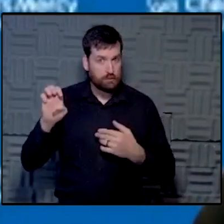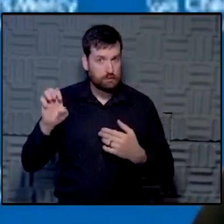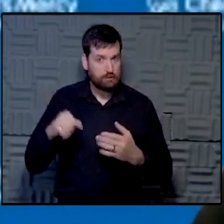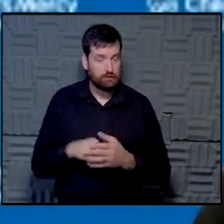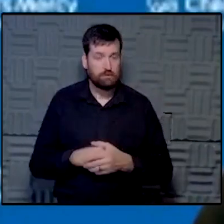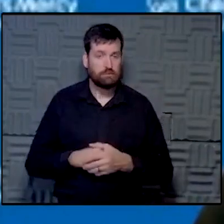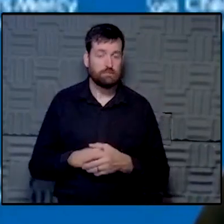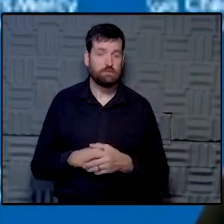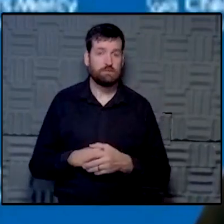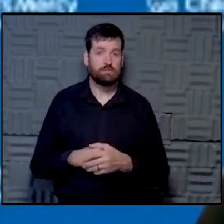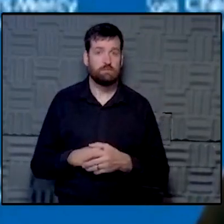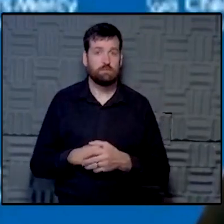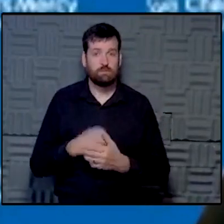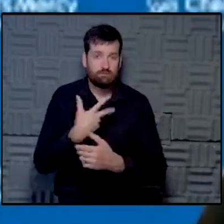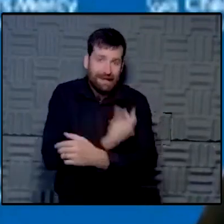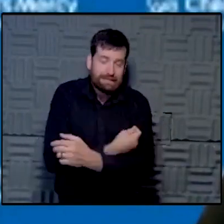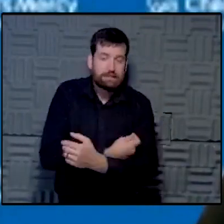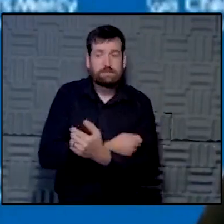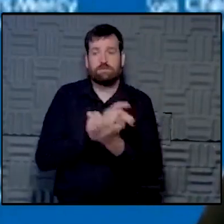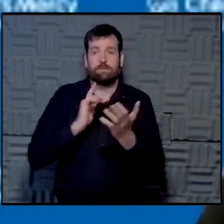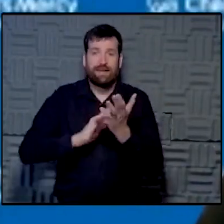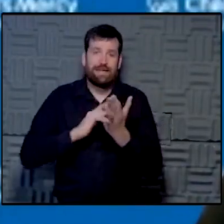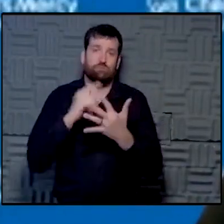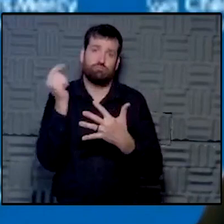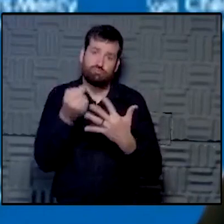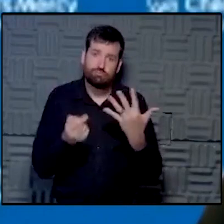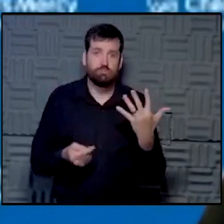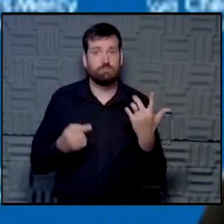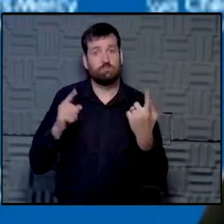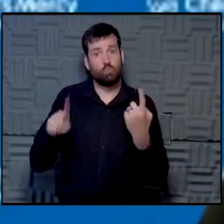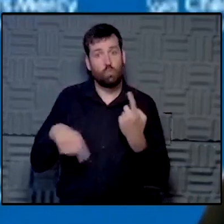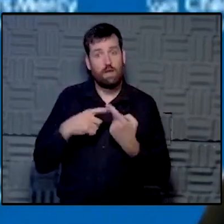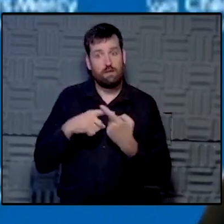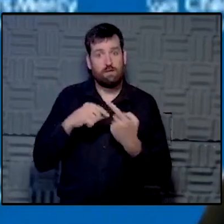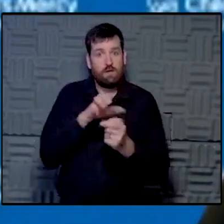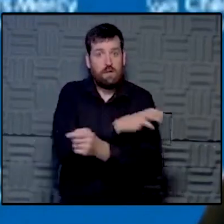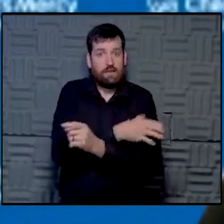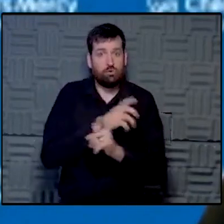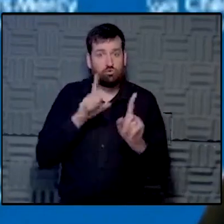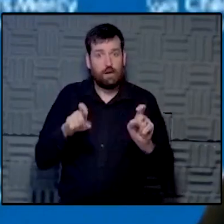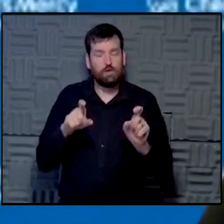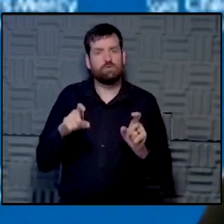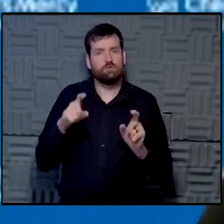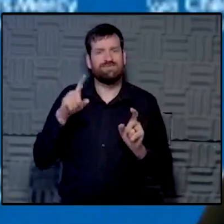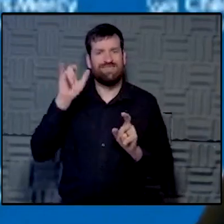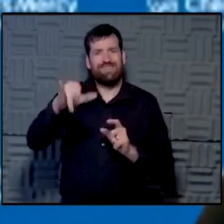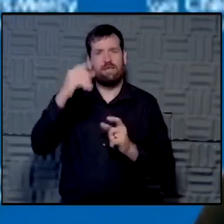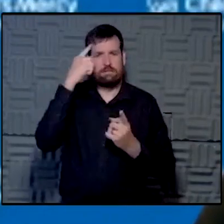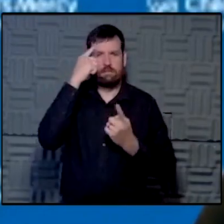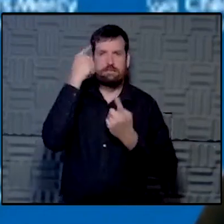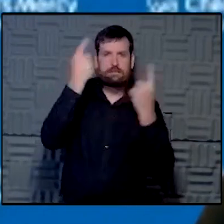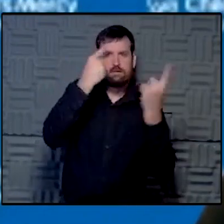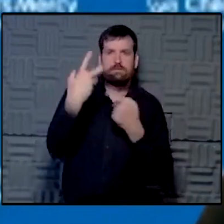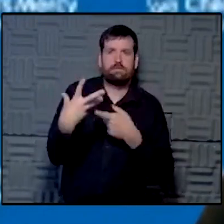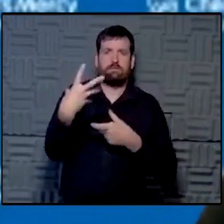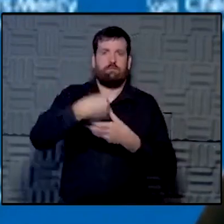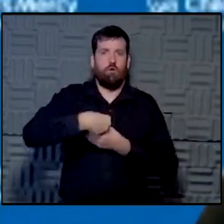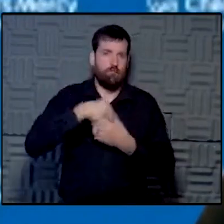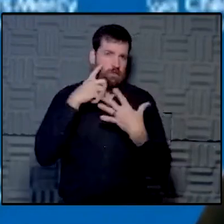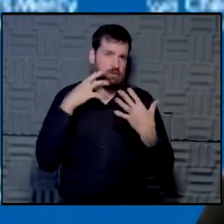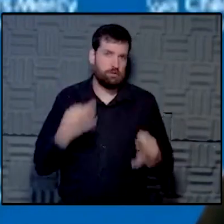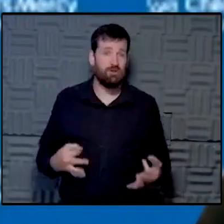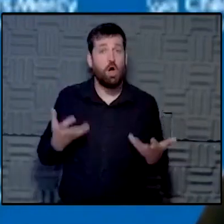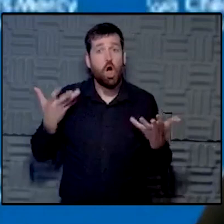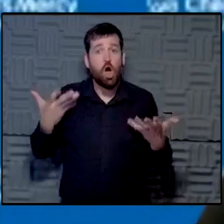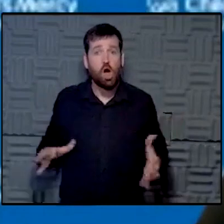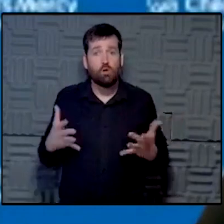of medications and vaccines and all these things. So when we do the clinical trials, we take these things into consideration. And remember, we're already